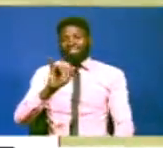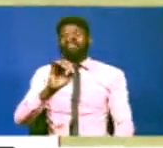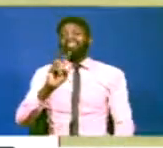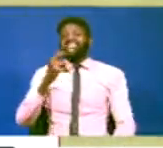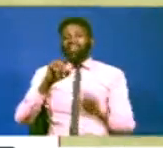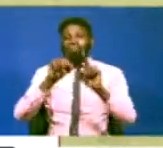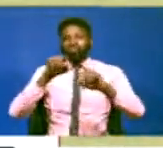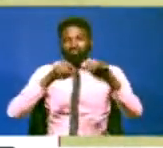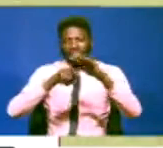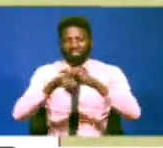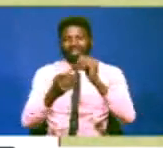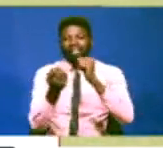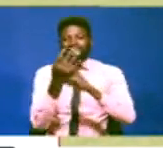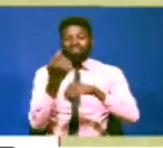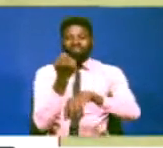later.